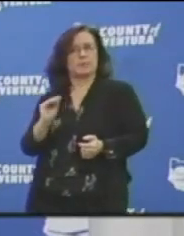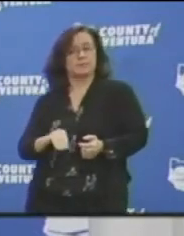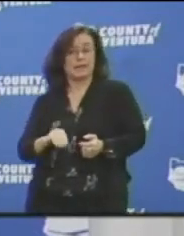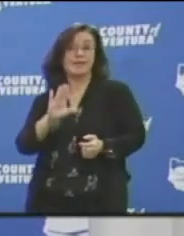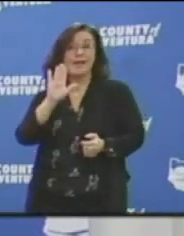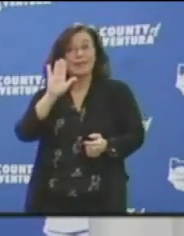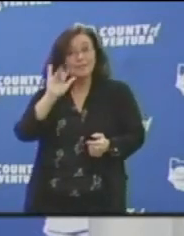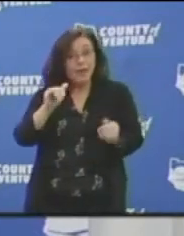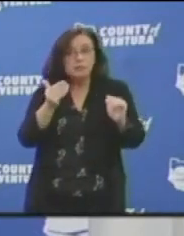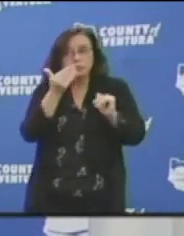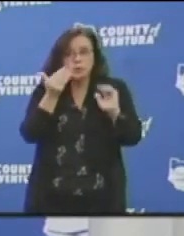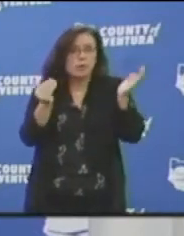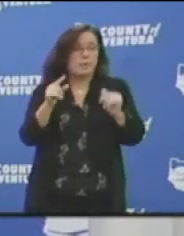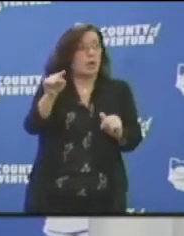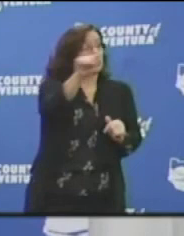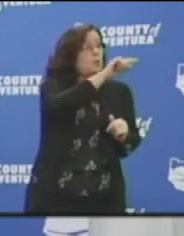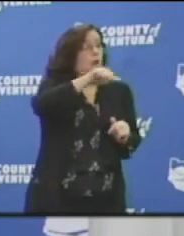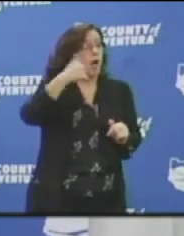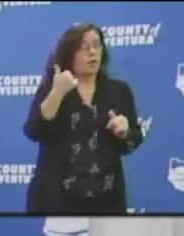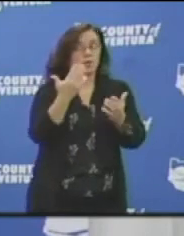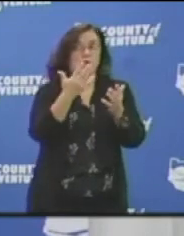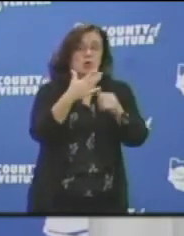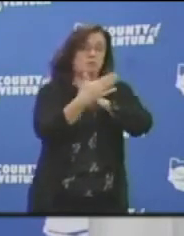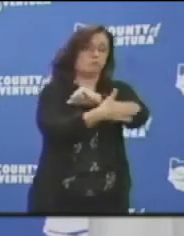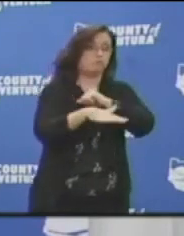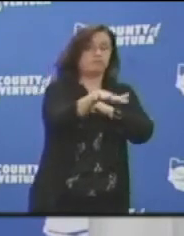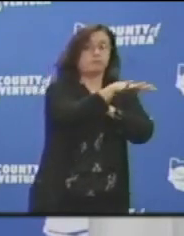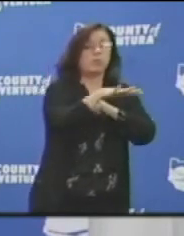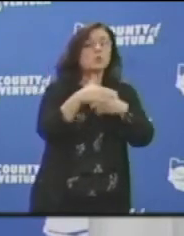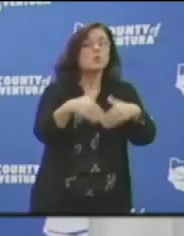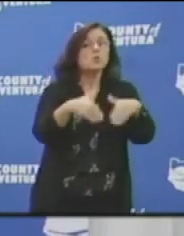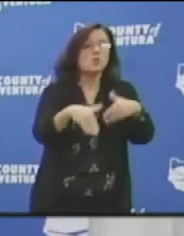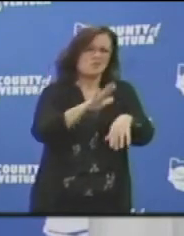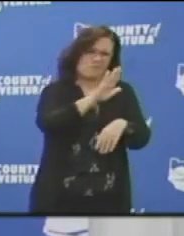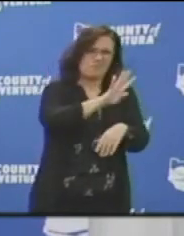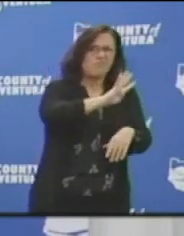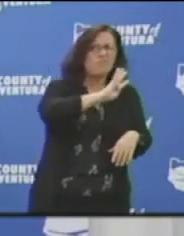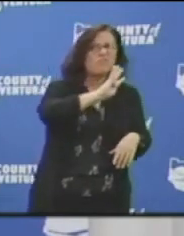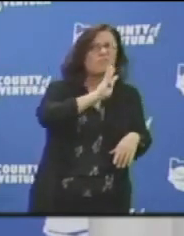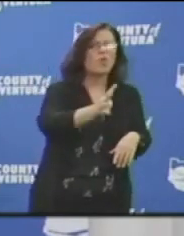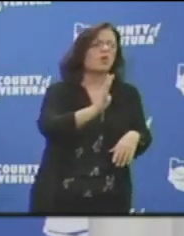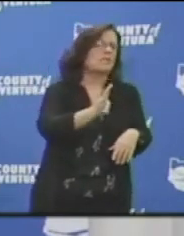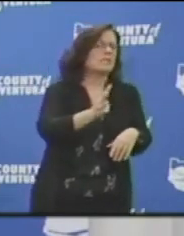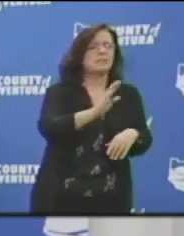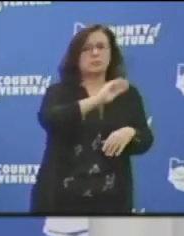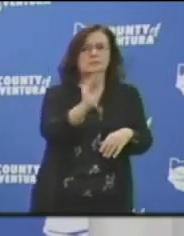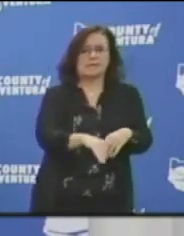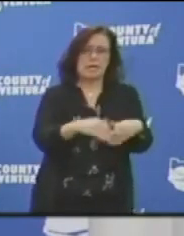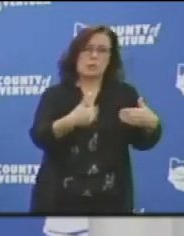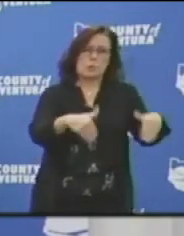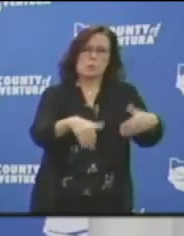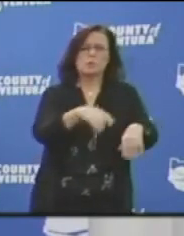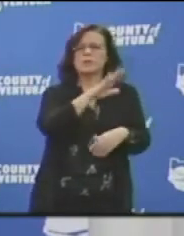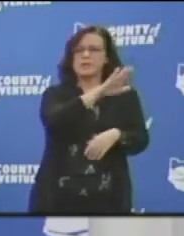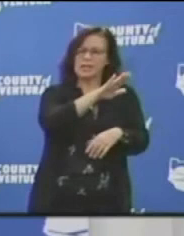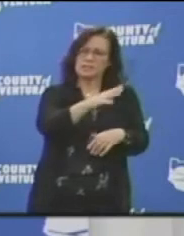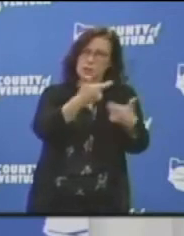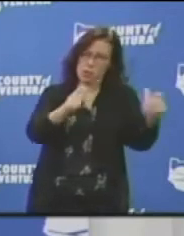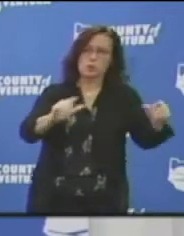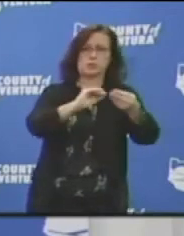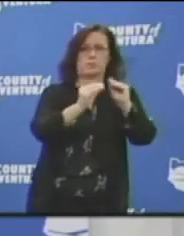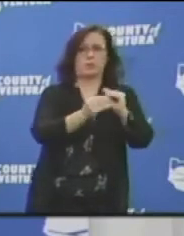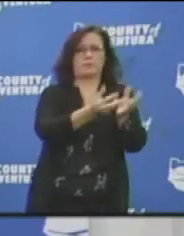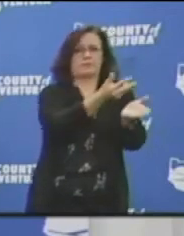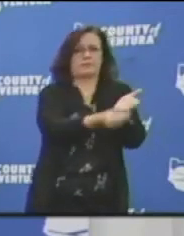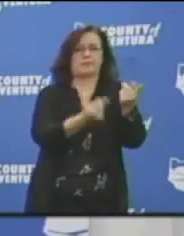counties in the state. The rest of the state was moving along at about 40% of a case fatality rate. And what that means is case fatality